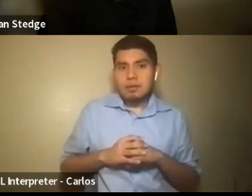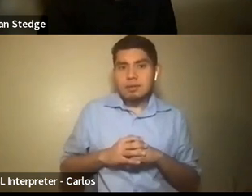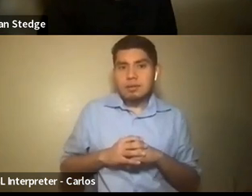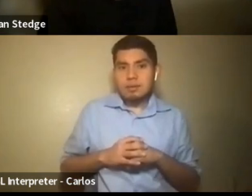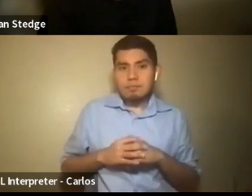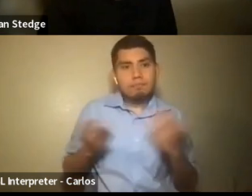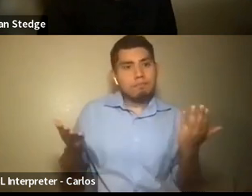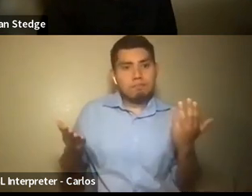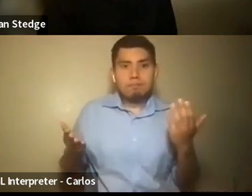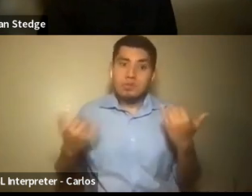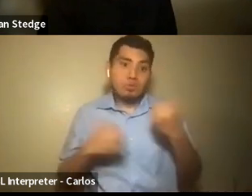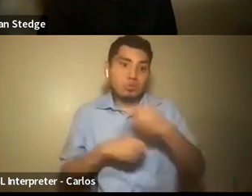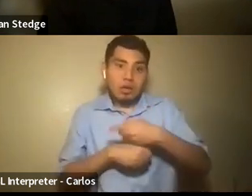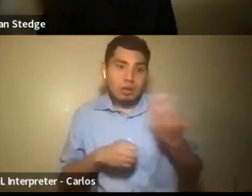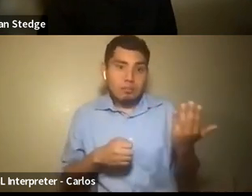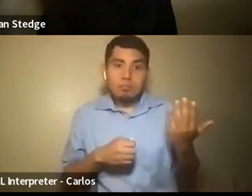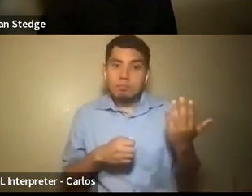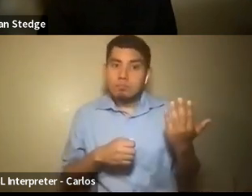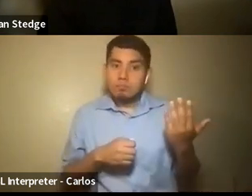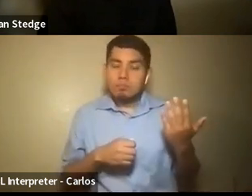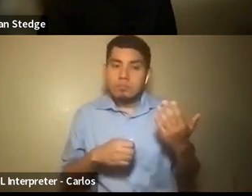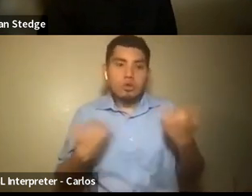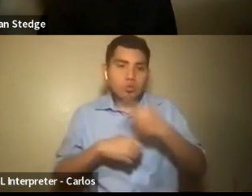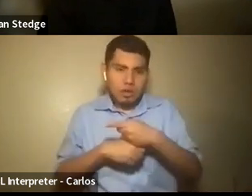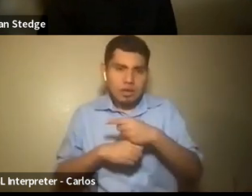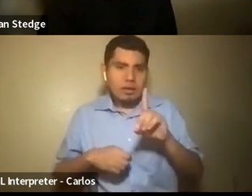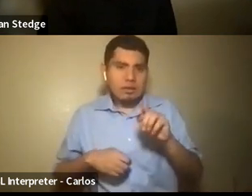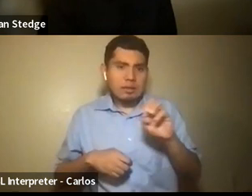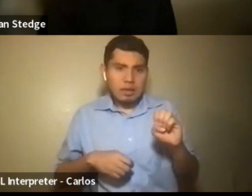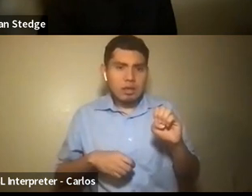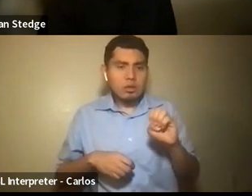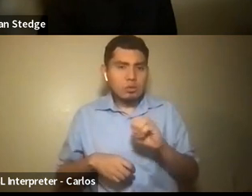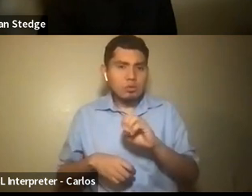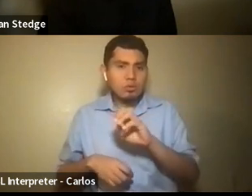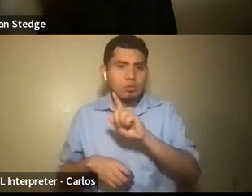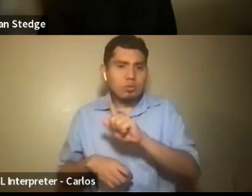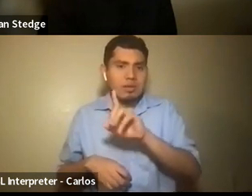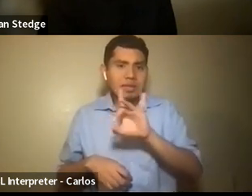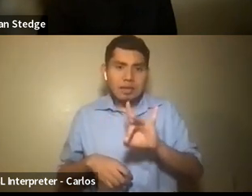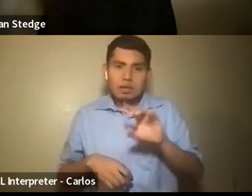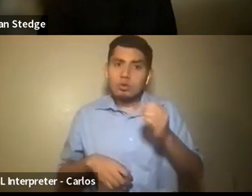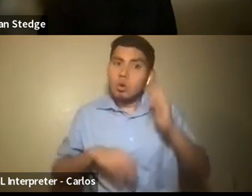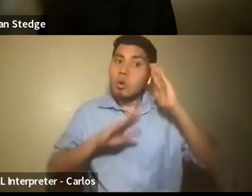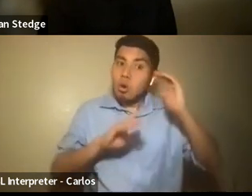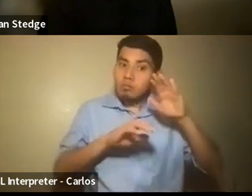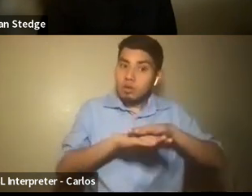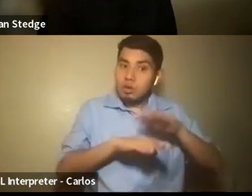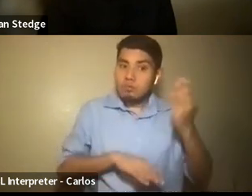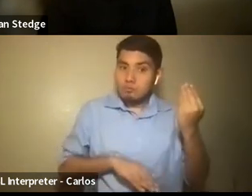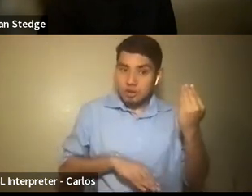if today is the 28th. I'd say the 14th.